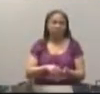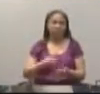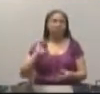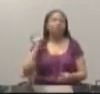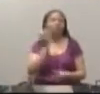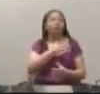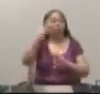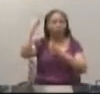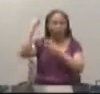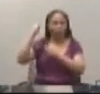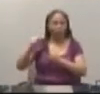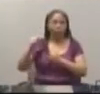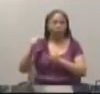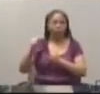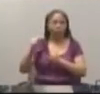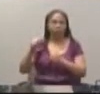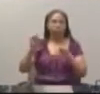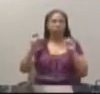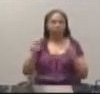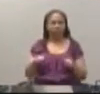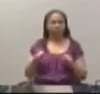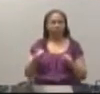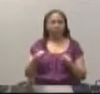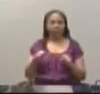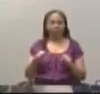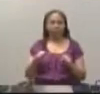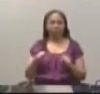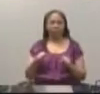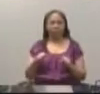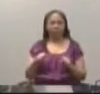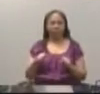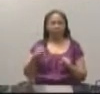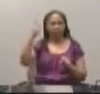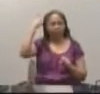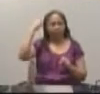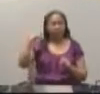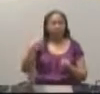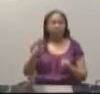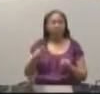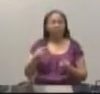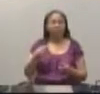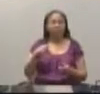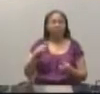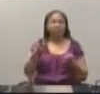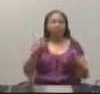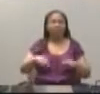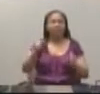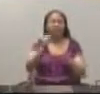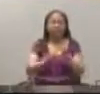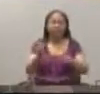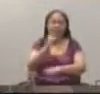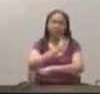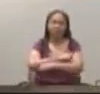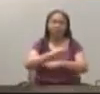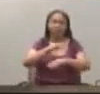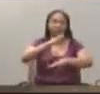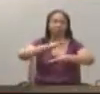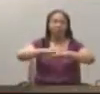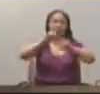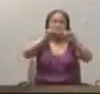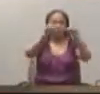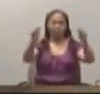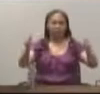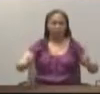hope, is our hope. Because it happens every single day at this altar. Every